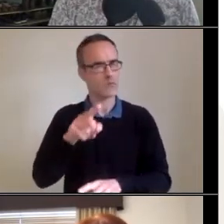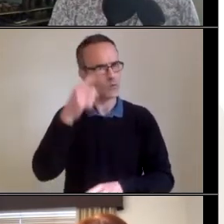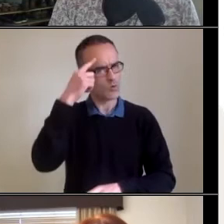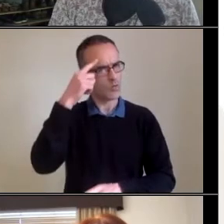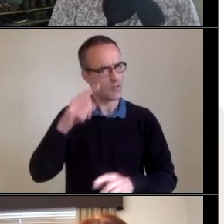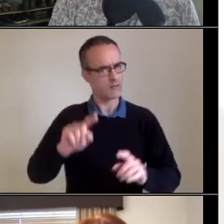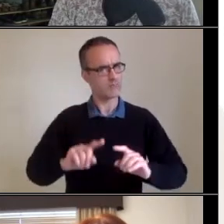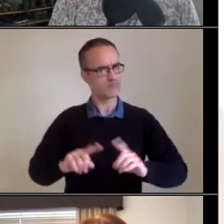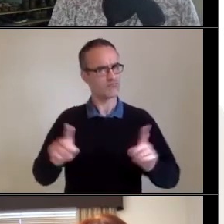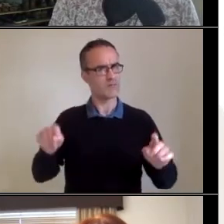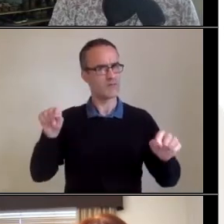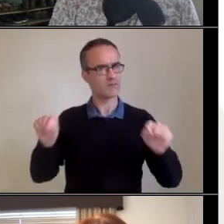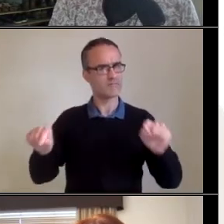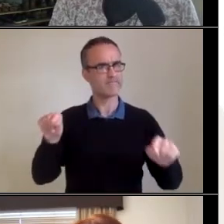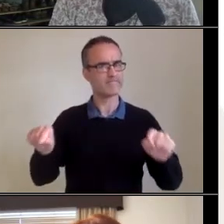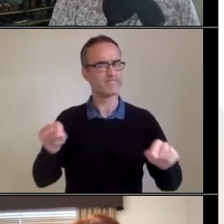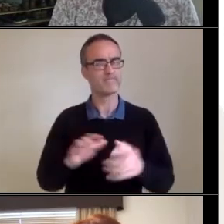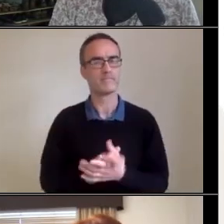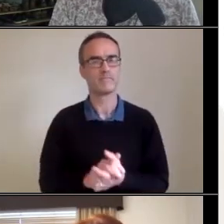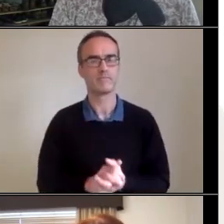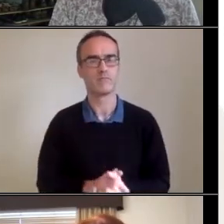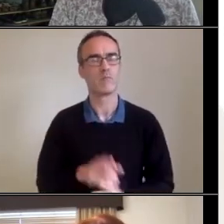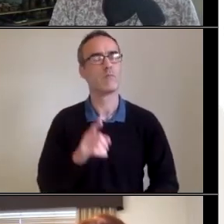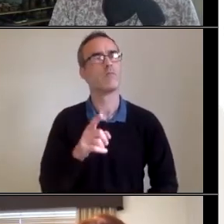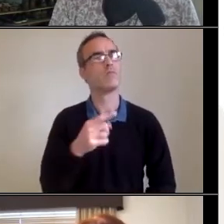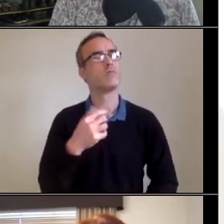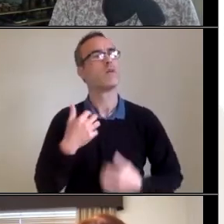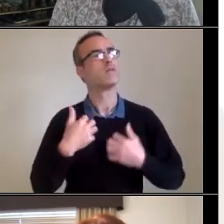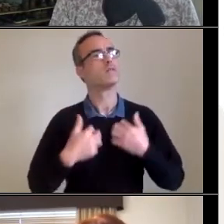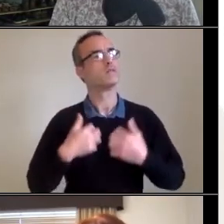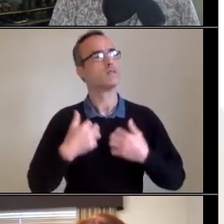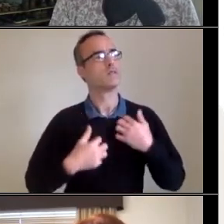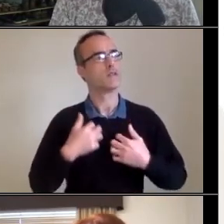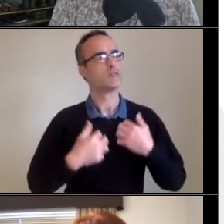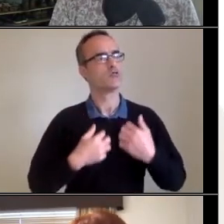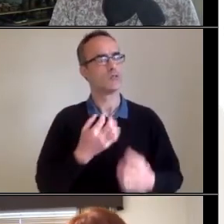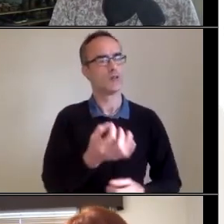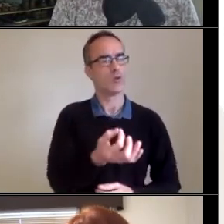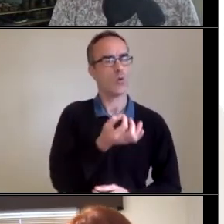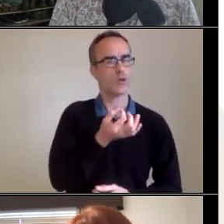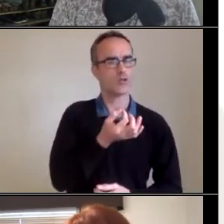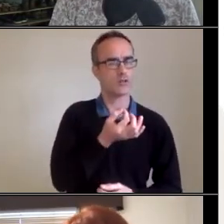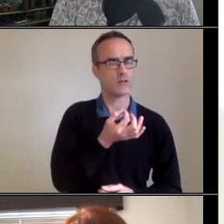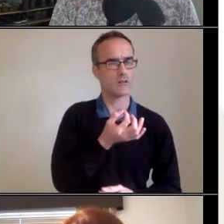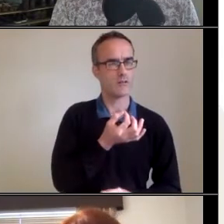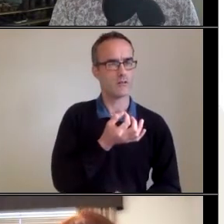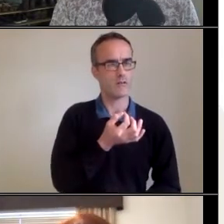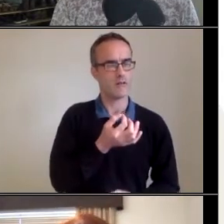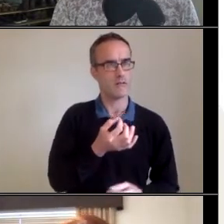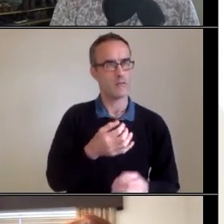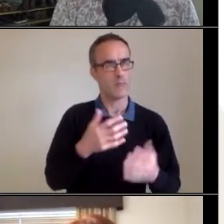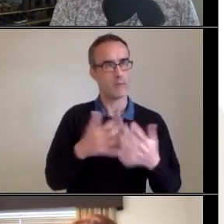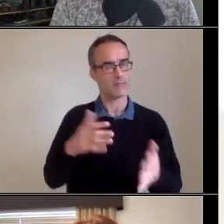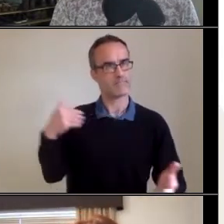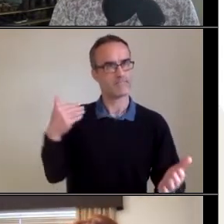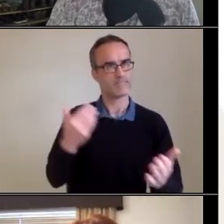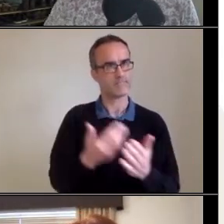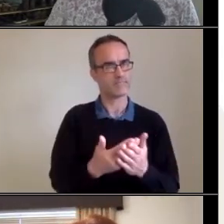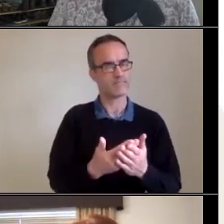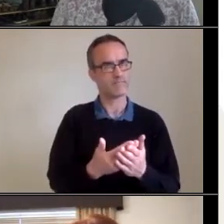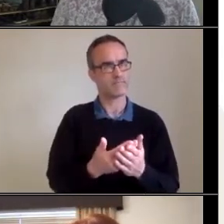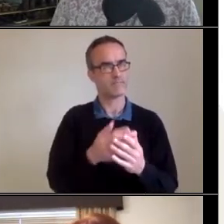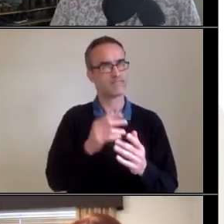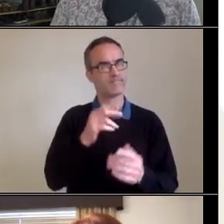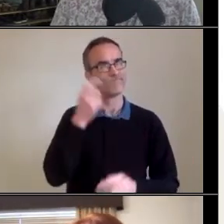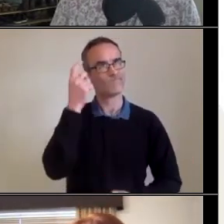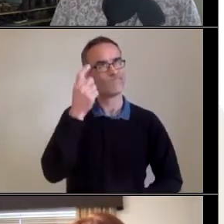really interesting question, Ben, and I've thought a lot about this through my career, and I've actually started to change my mind. So this is my personal opinion. And I